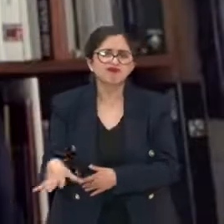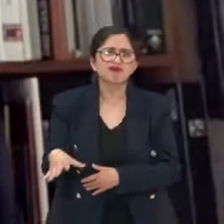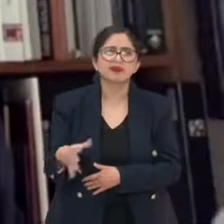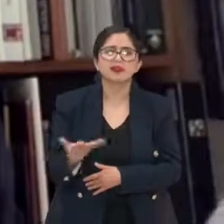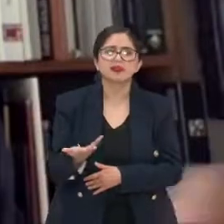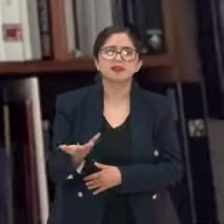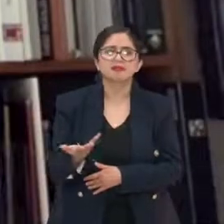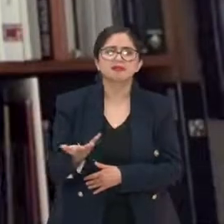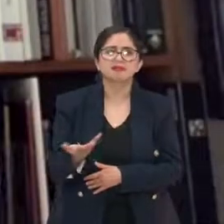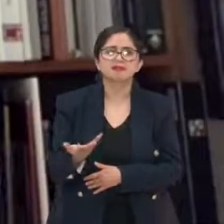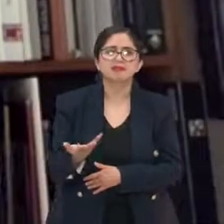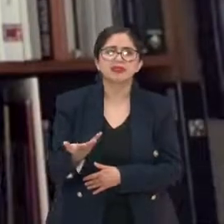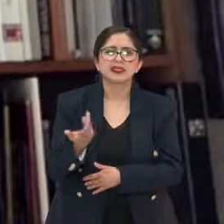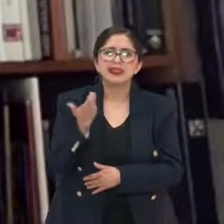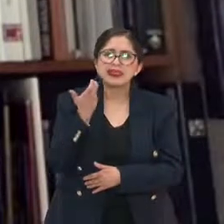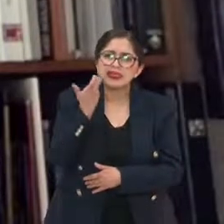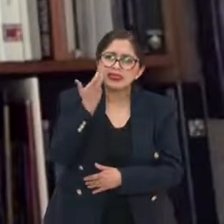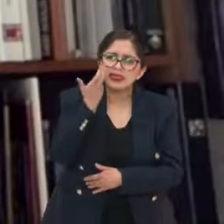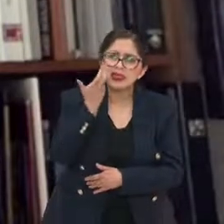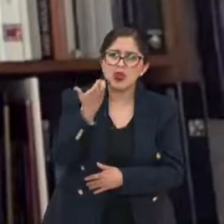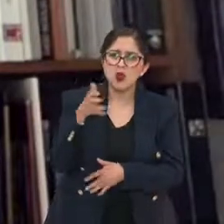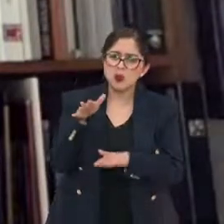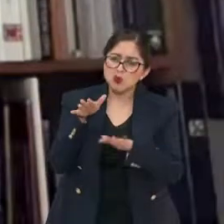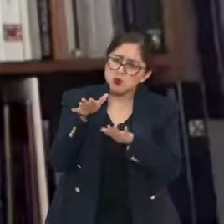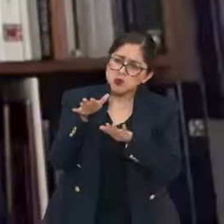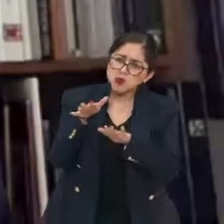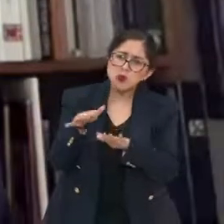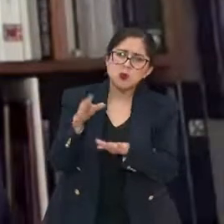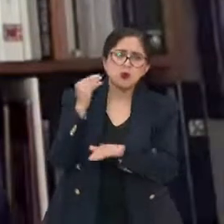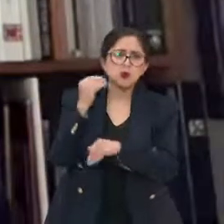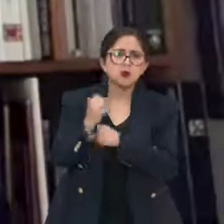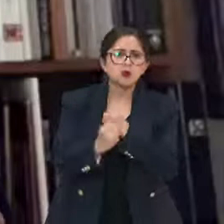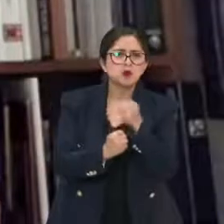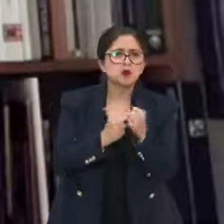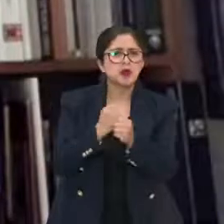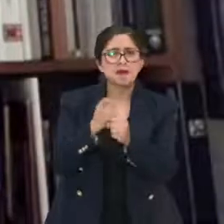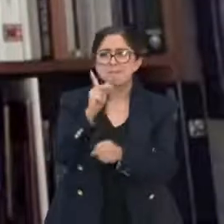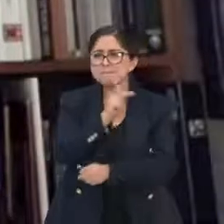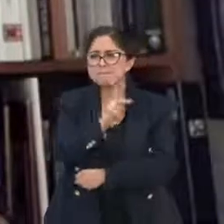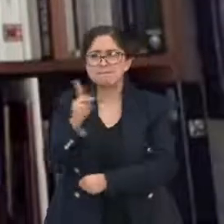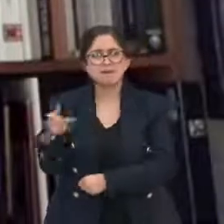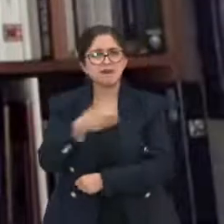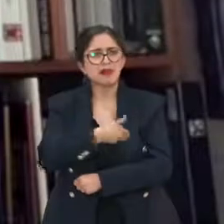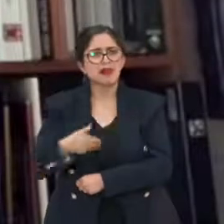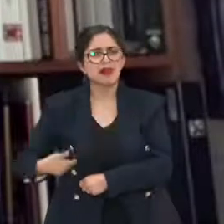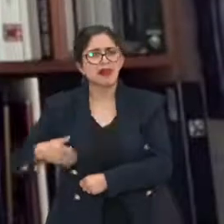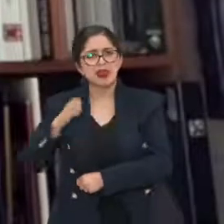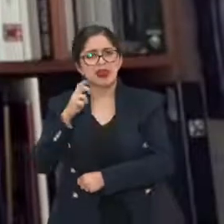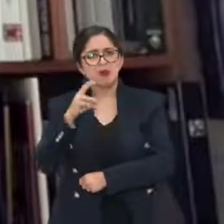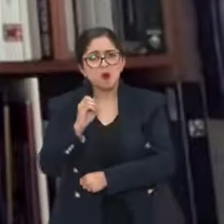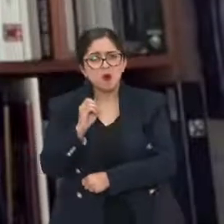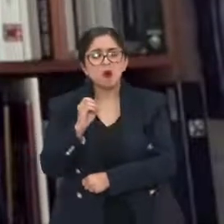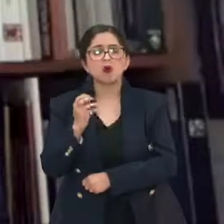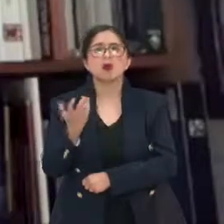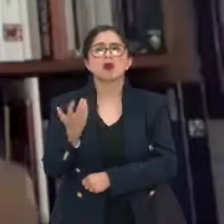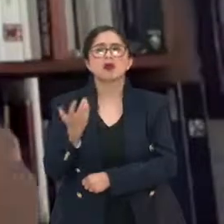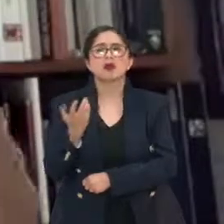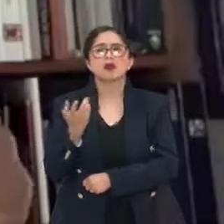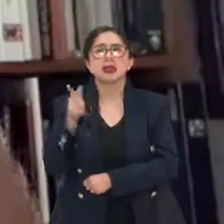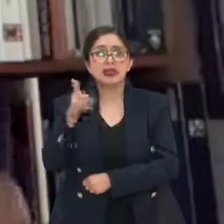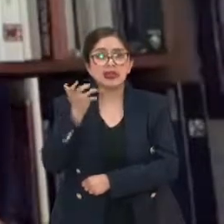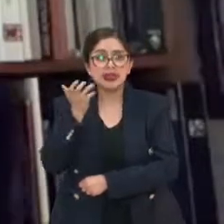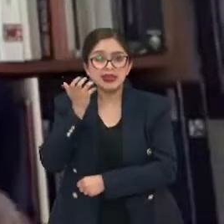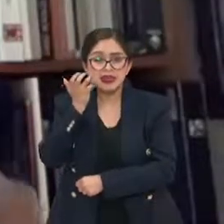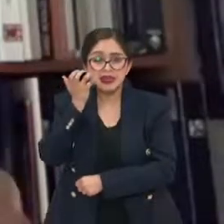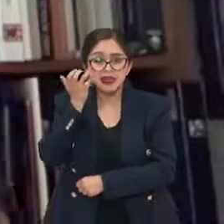of the intent to remain for life in Evo Morales, a specific